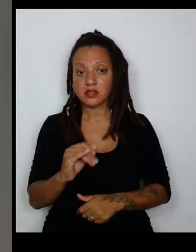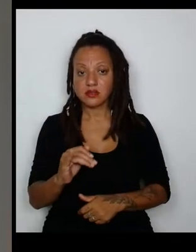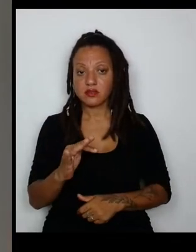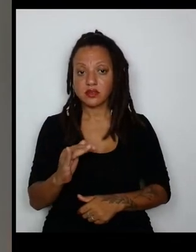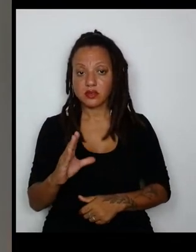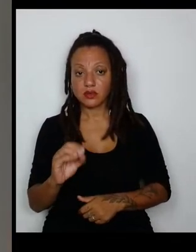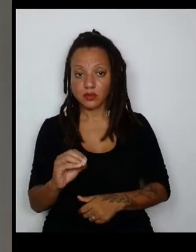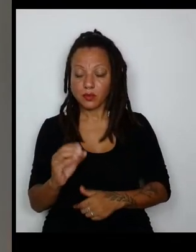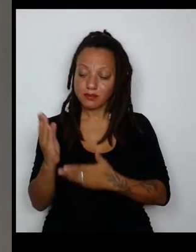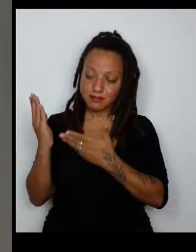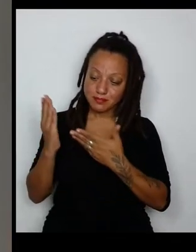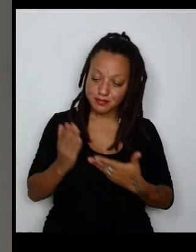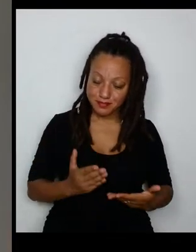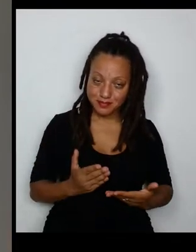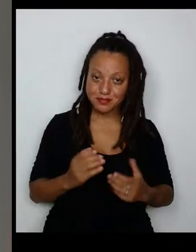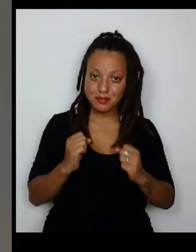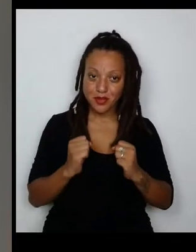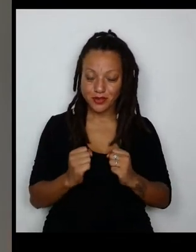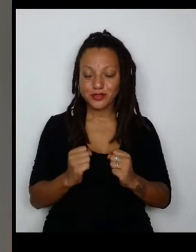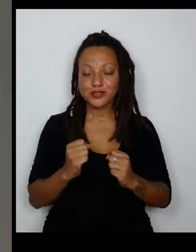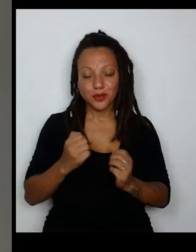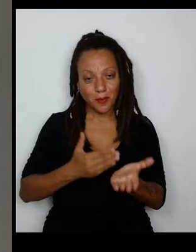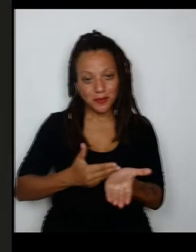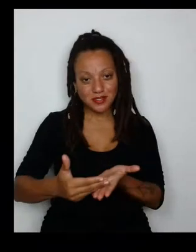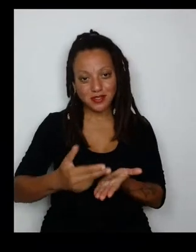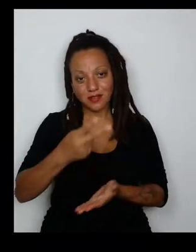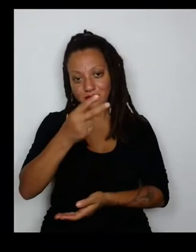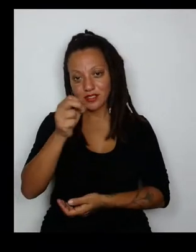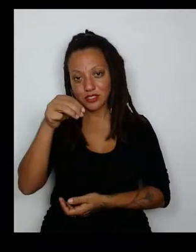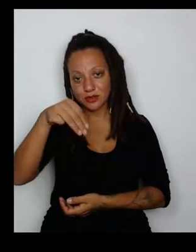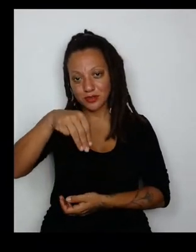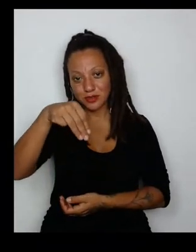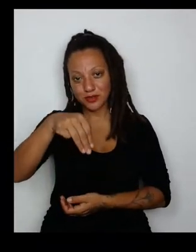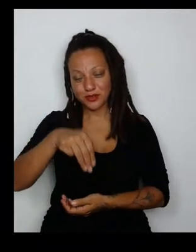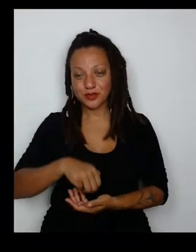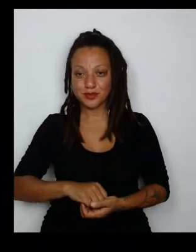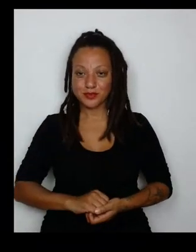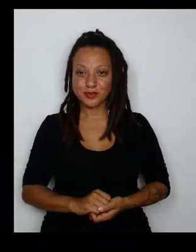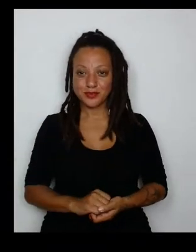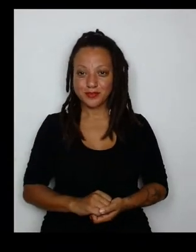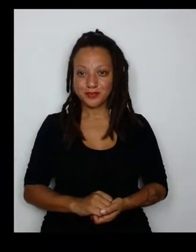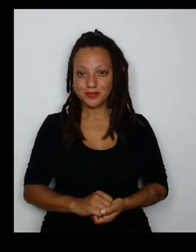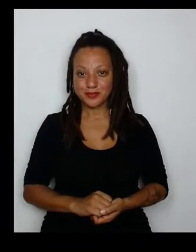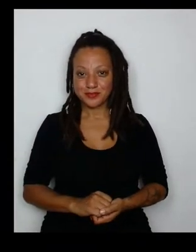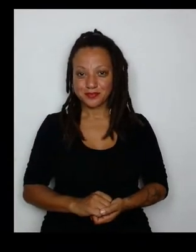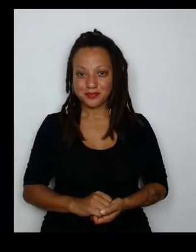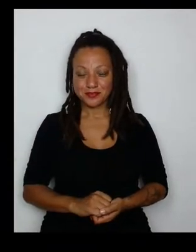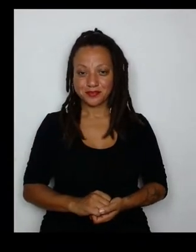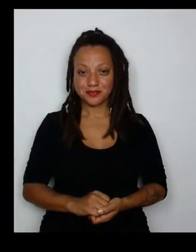art so please heather the floor is yours we have we have 20 minutes